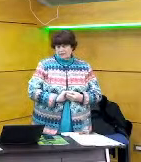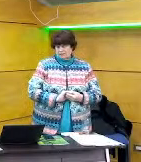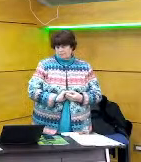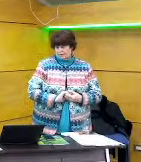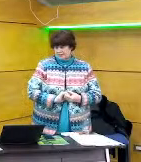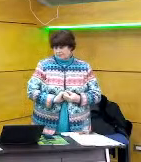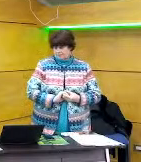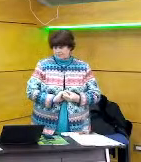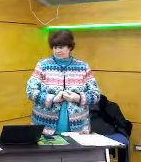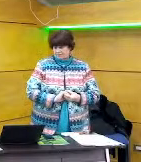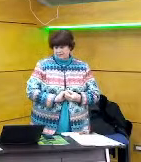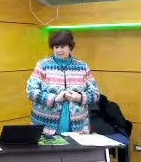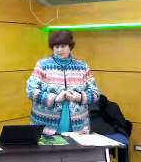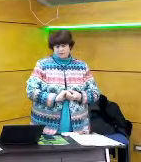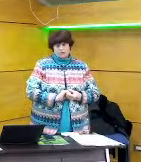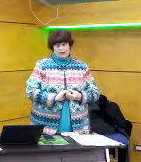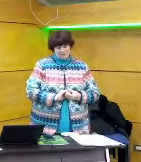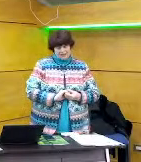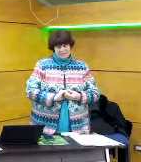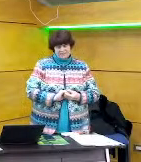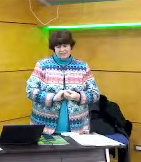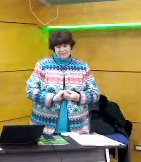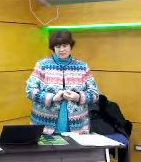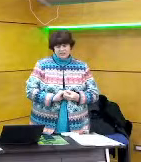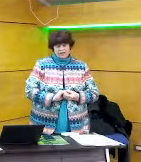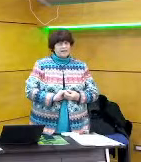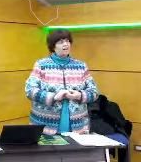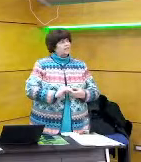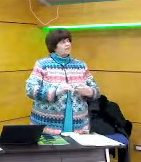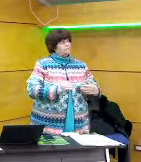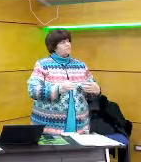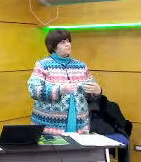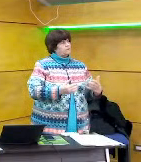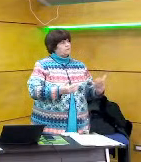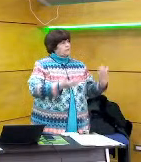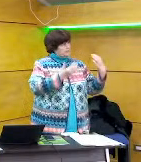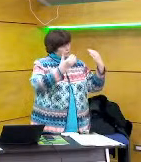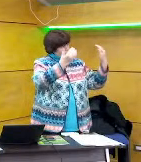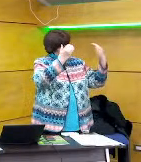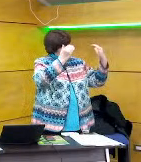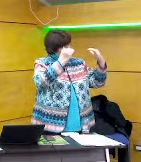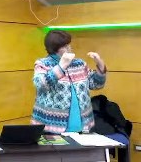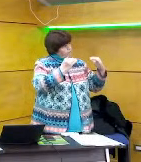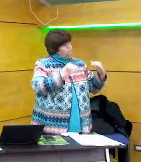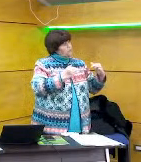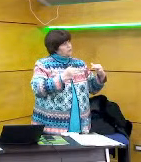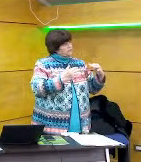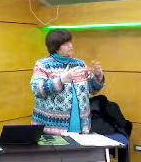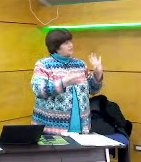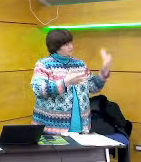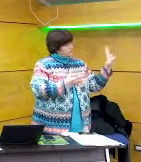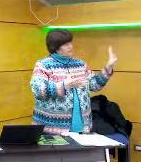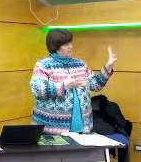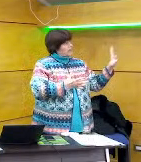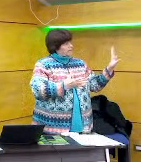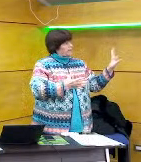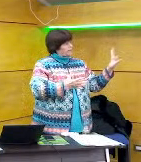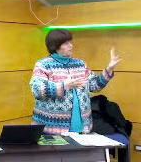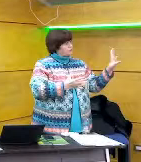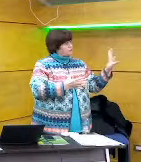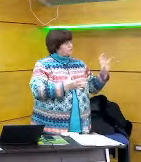duologue participants. So at that stage, they are comfortable to do all four of the stages